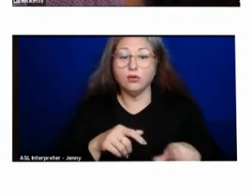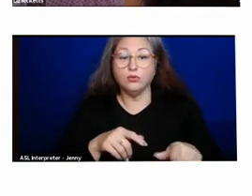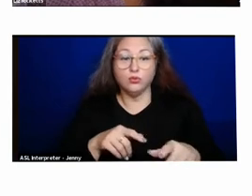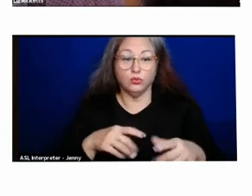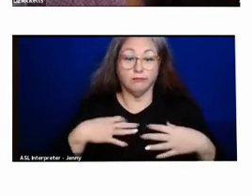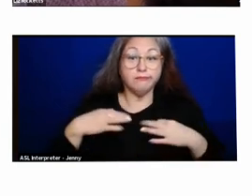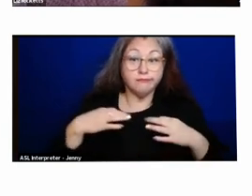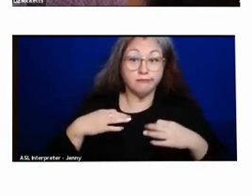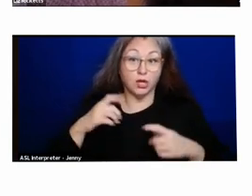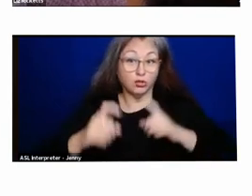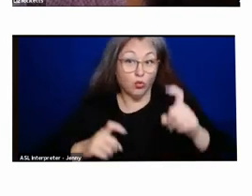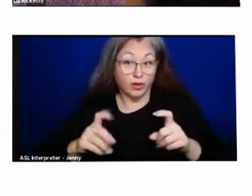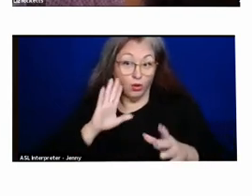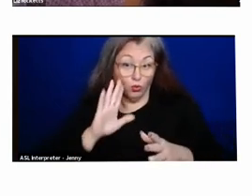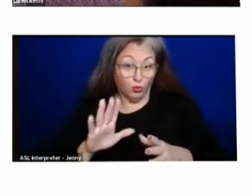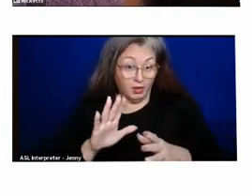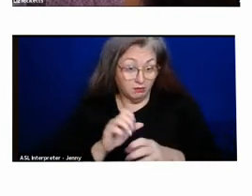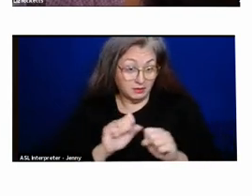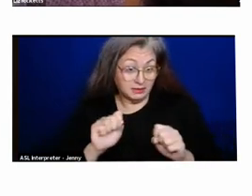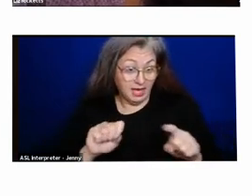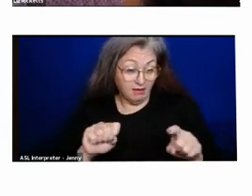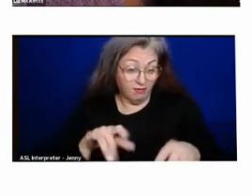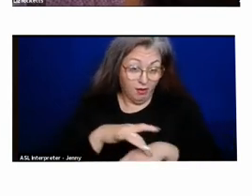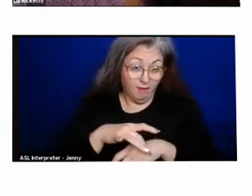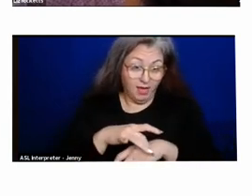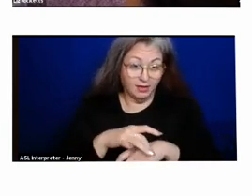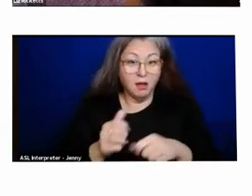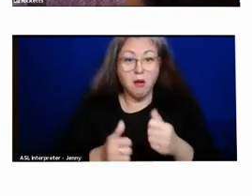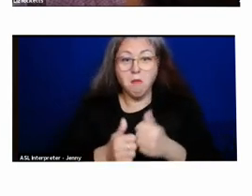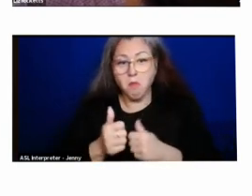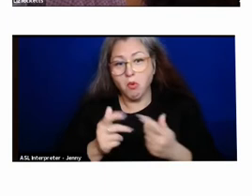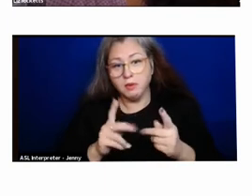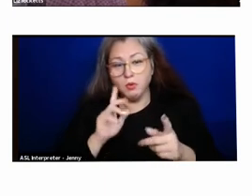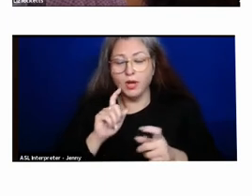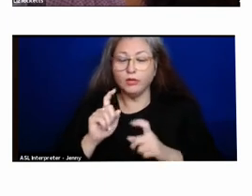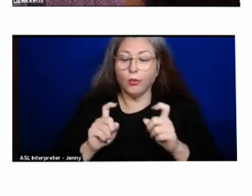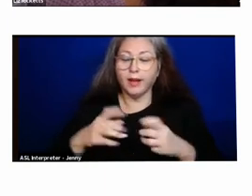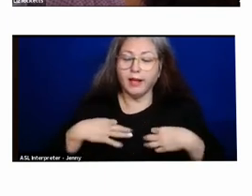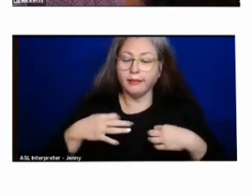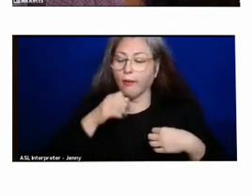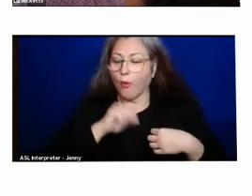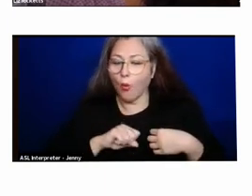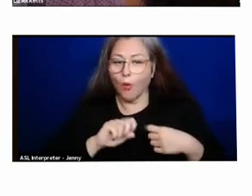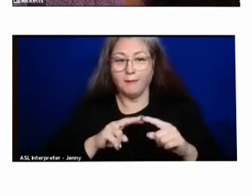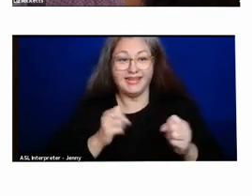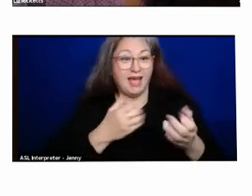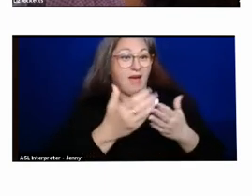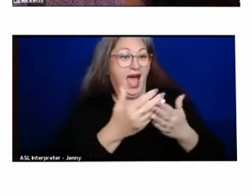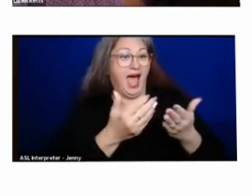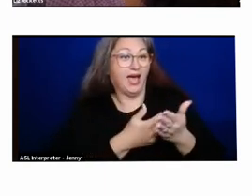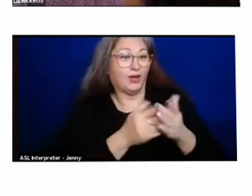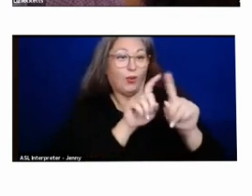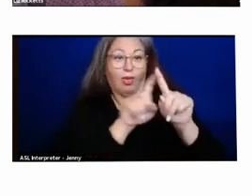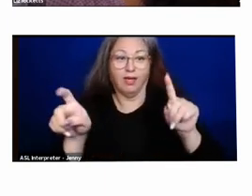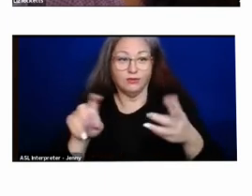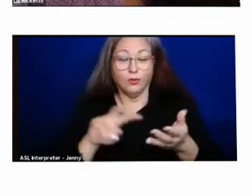will save the planet. The truth is that most of us donate the old so that we can make room for the new. Because of this, charity shops in the global